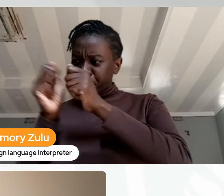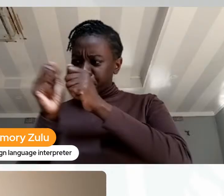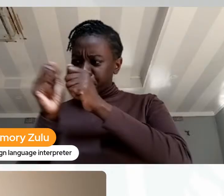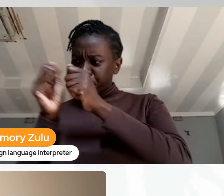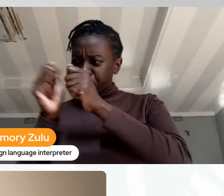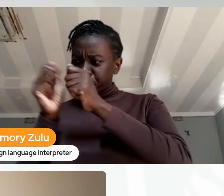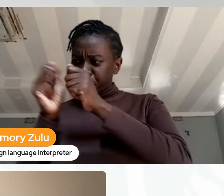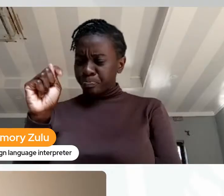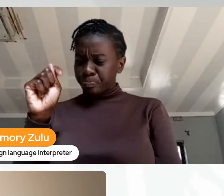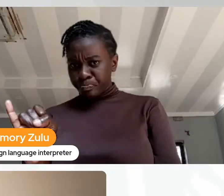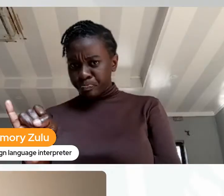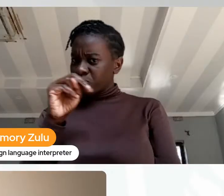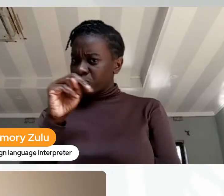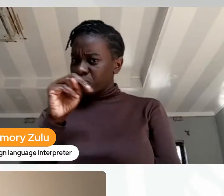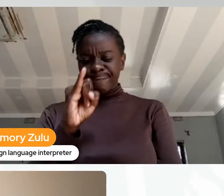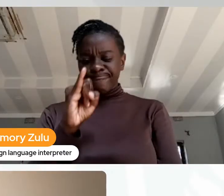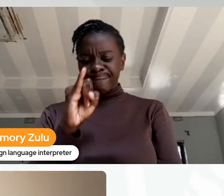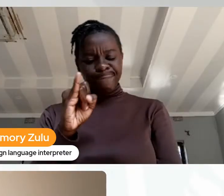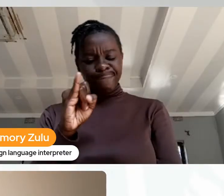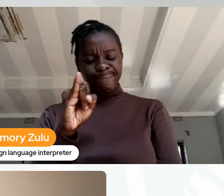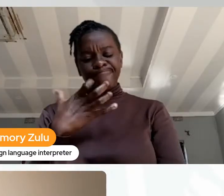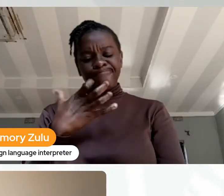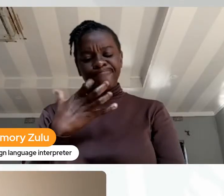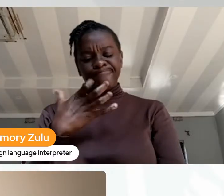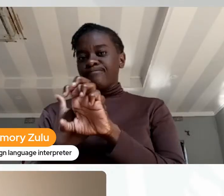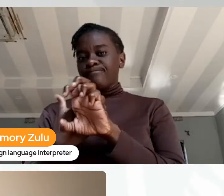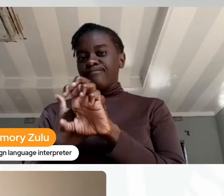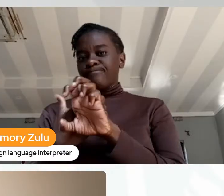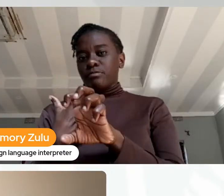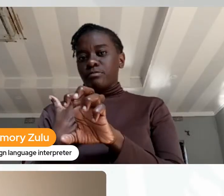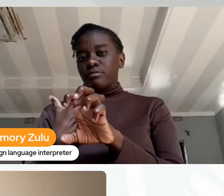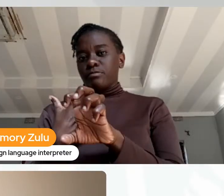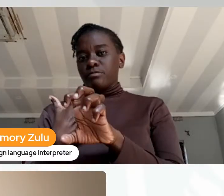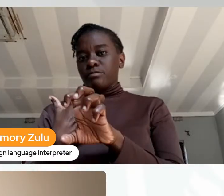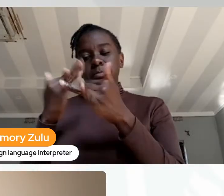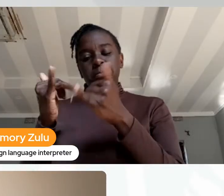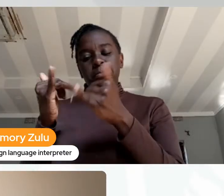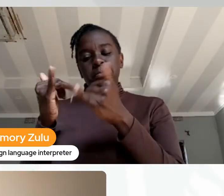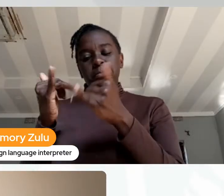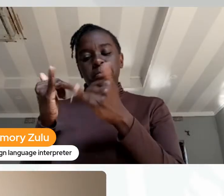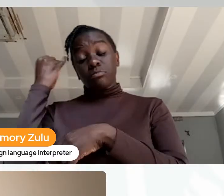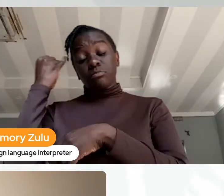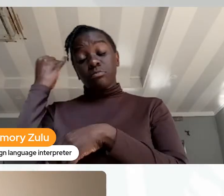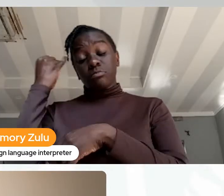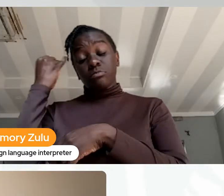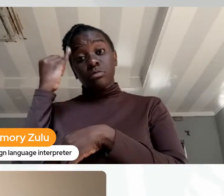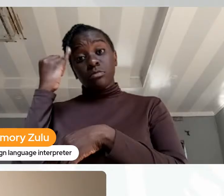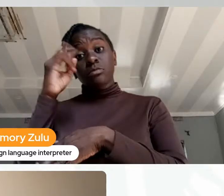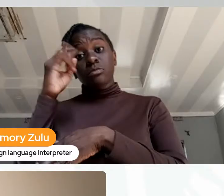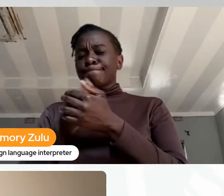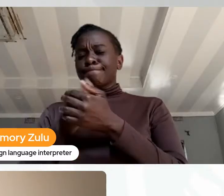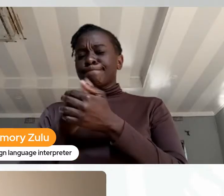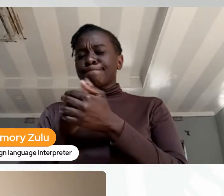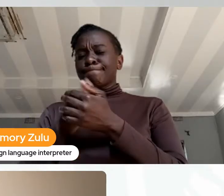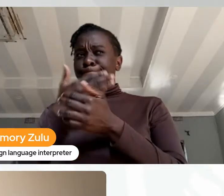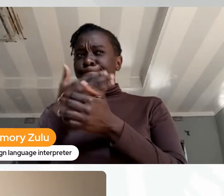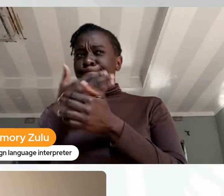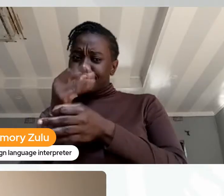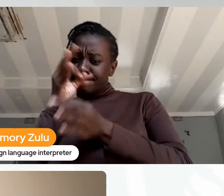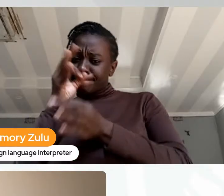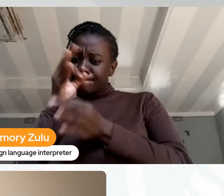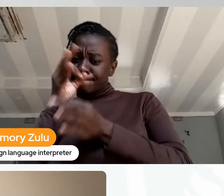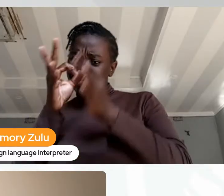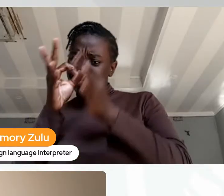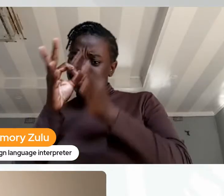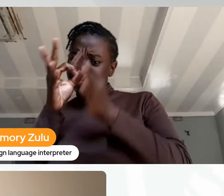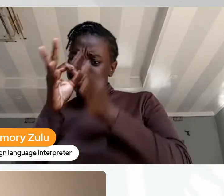qualified personnel to run those sick bays, it might help. And on that matter, I thank the Health Professional Council of